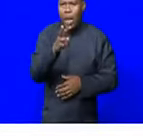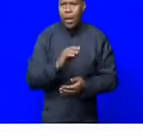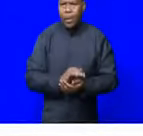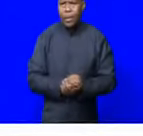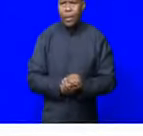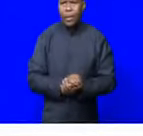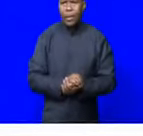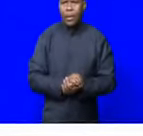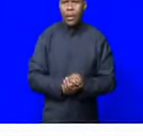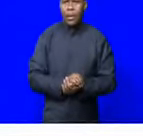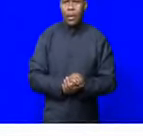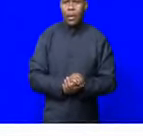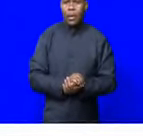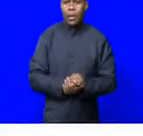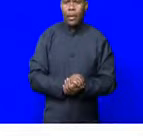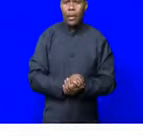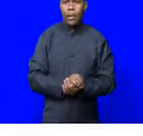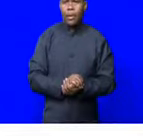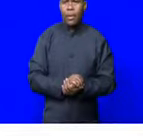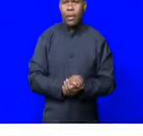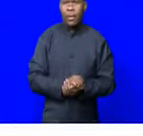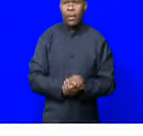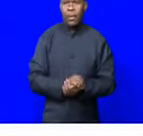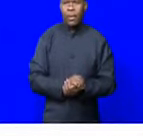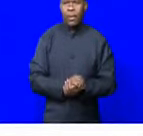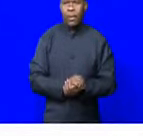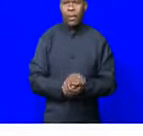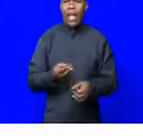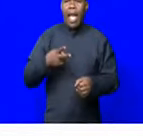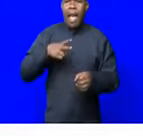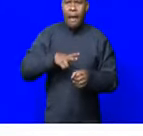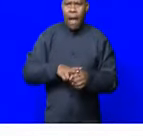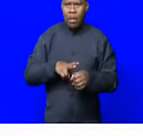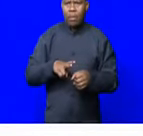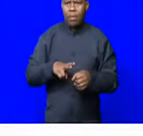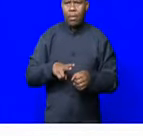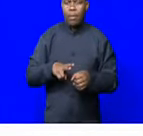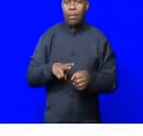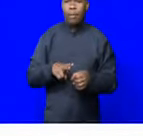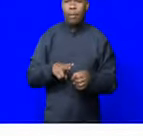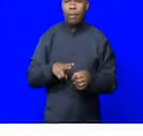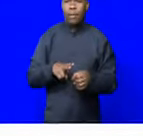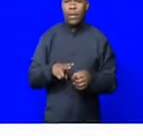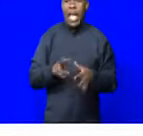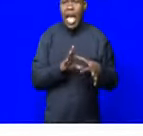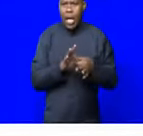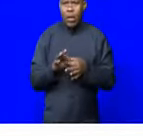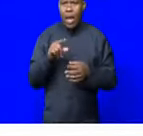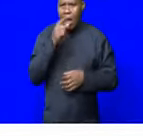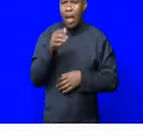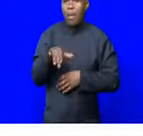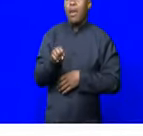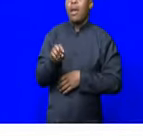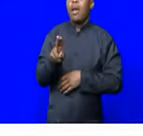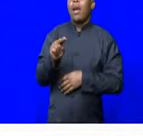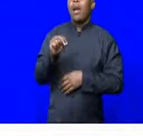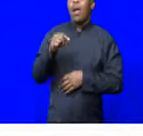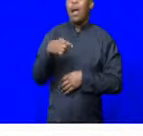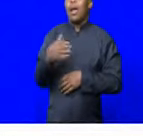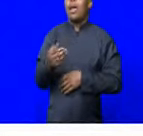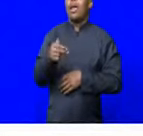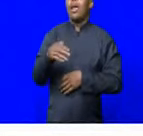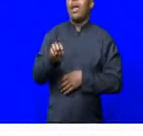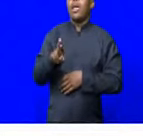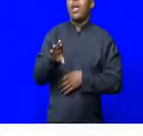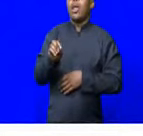identified. And today we have young heroes.